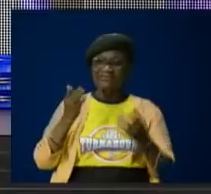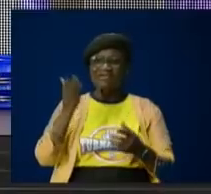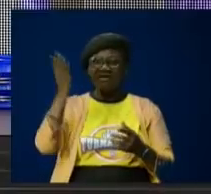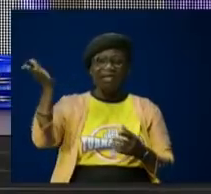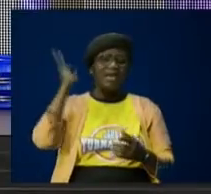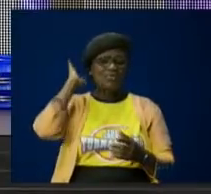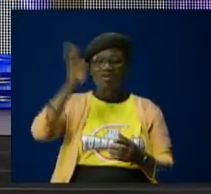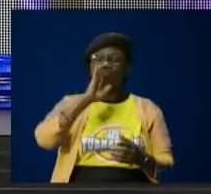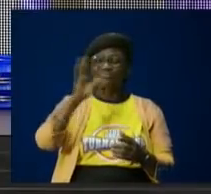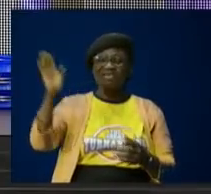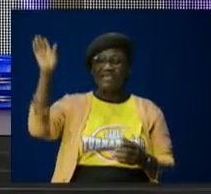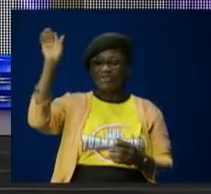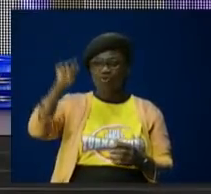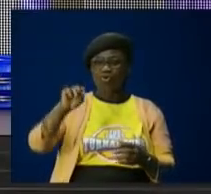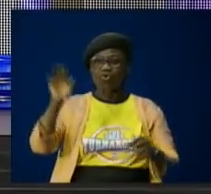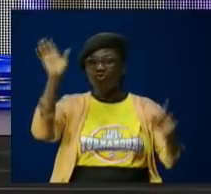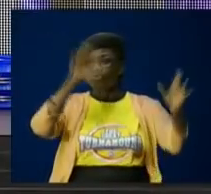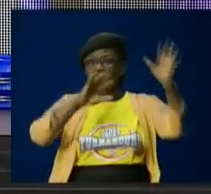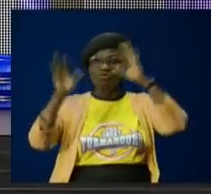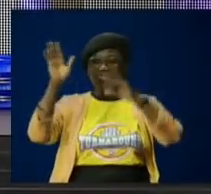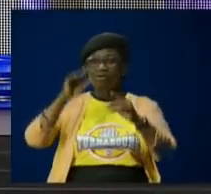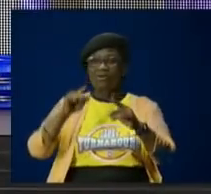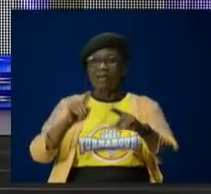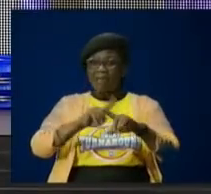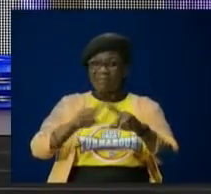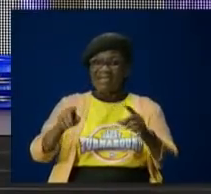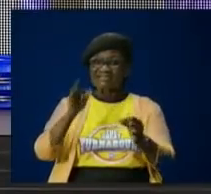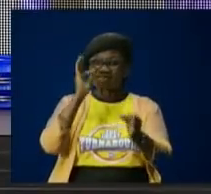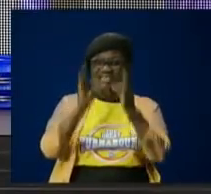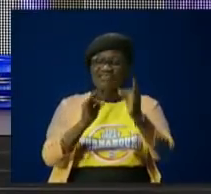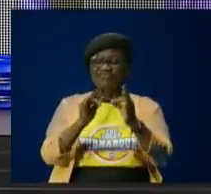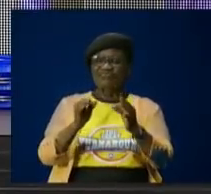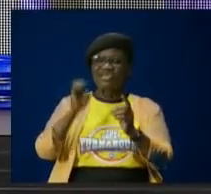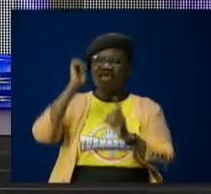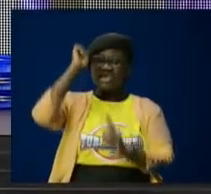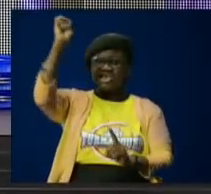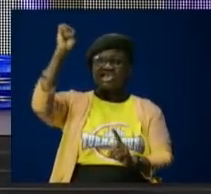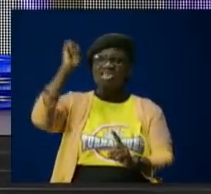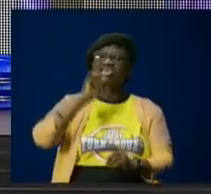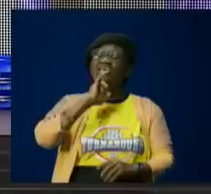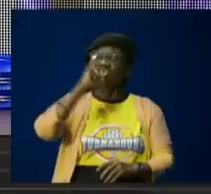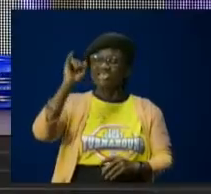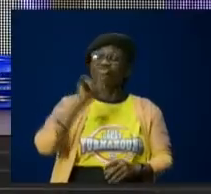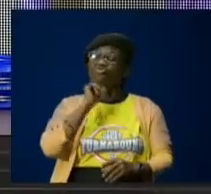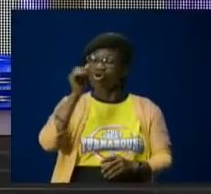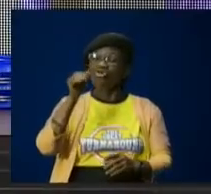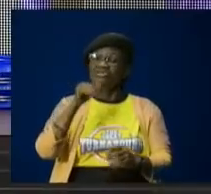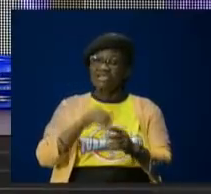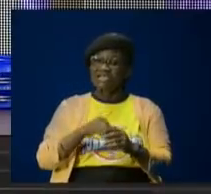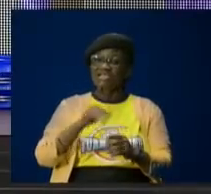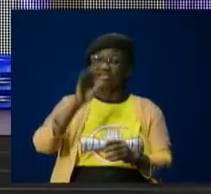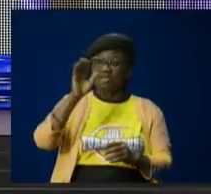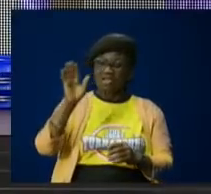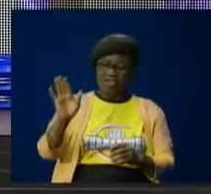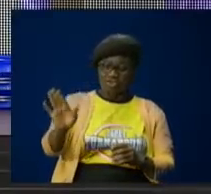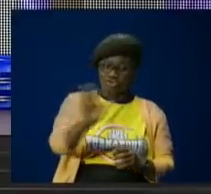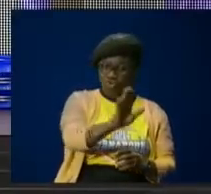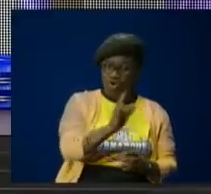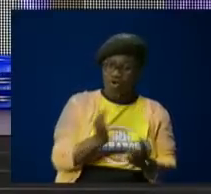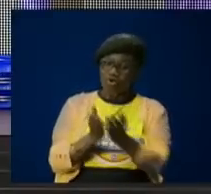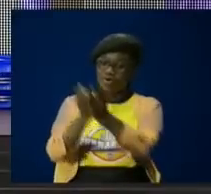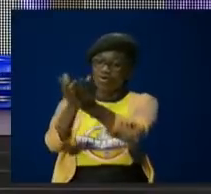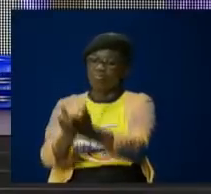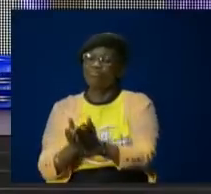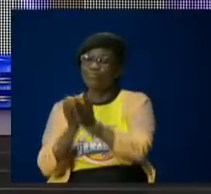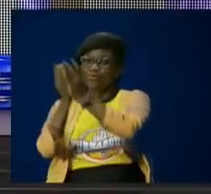If he's not in your boat when the storm hits, who are you going to call